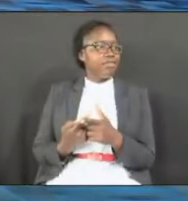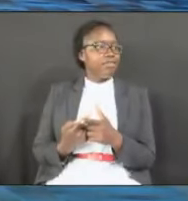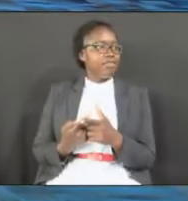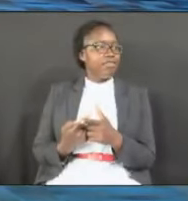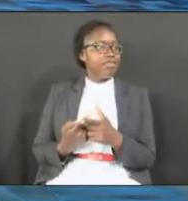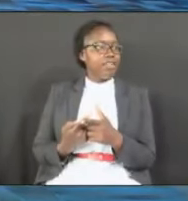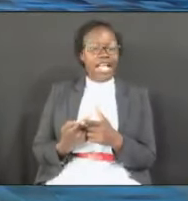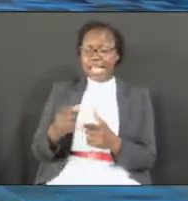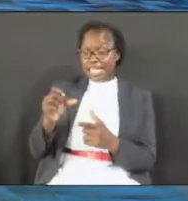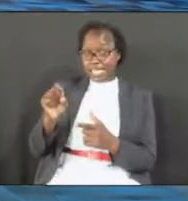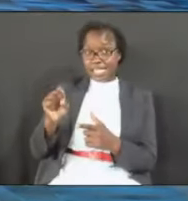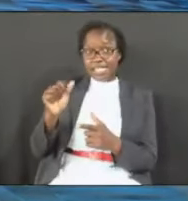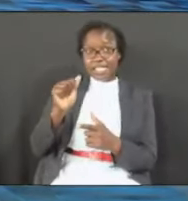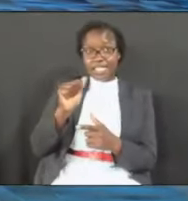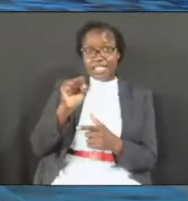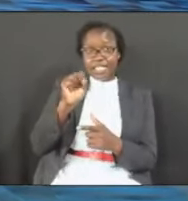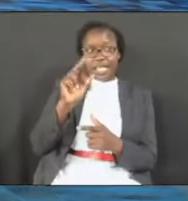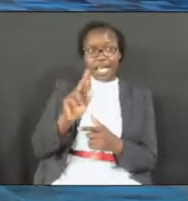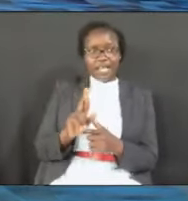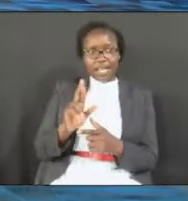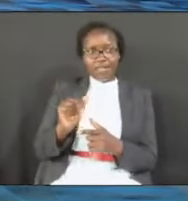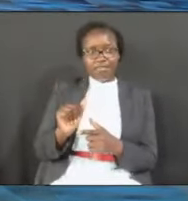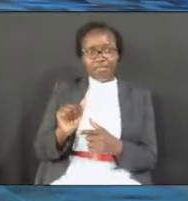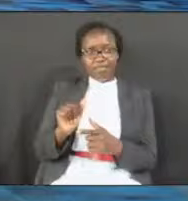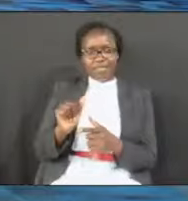this one from Sarah, distressed